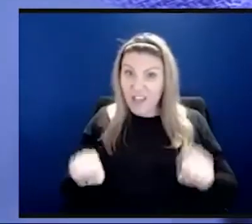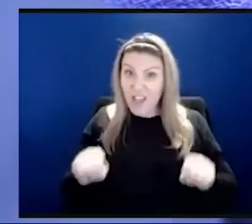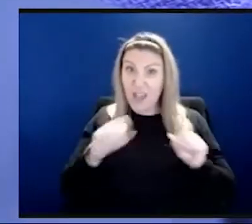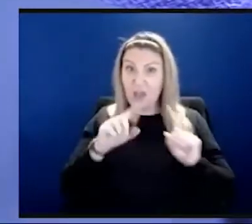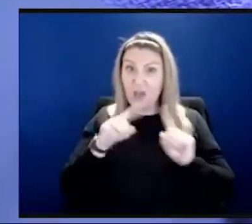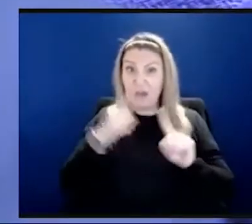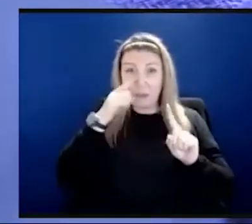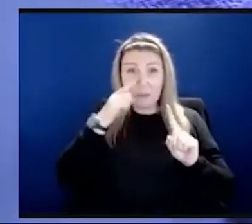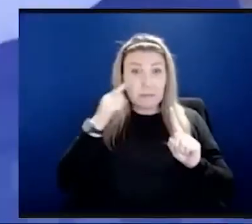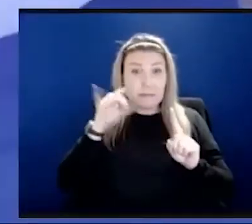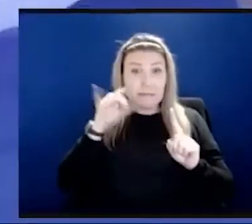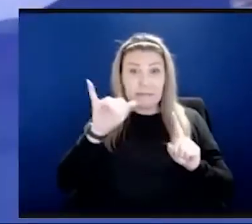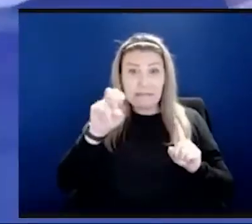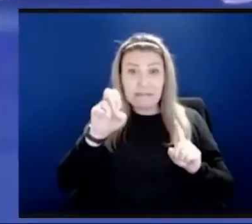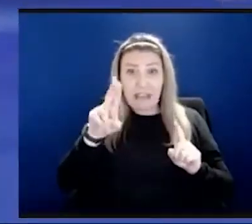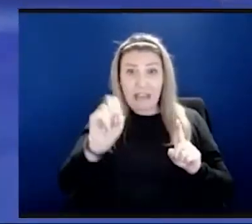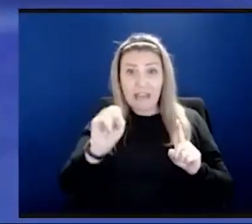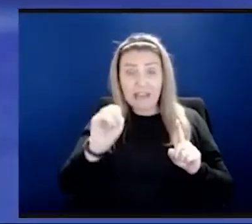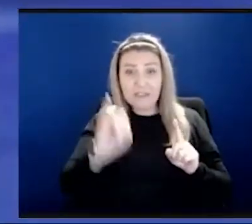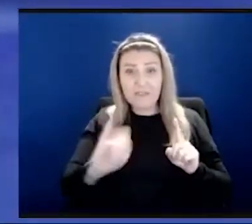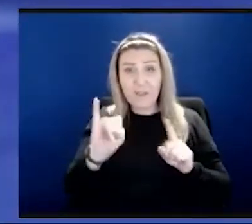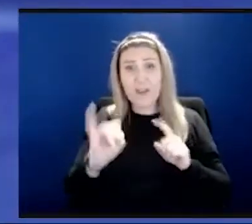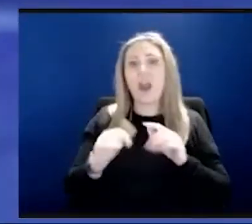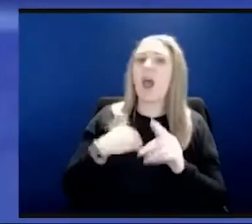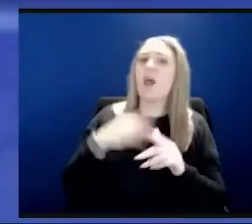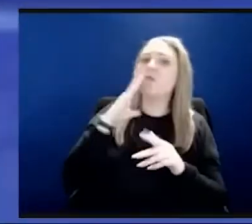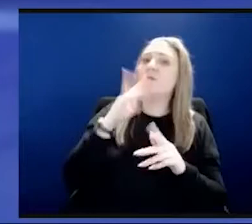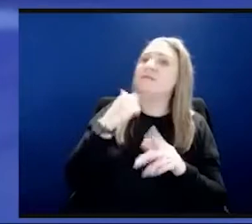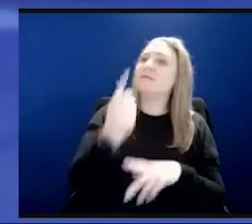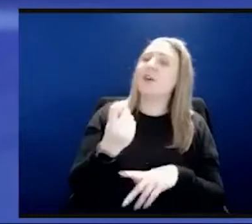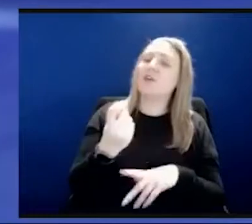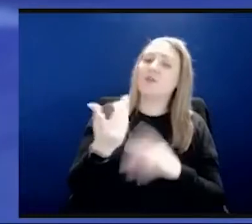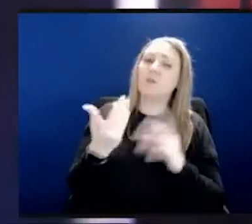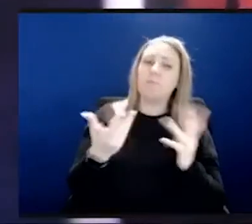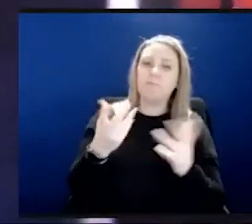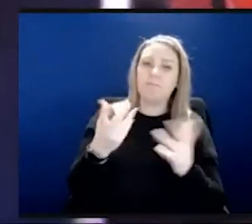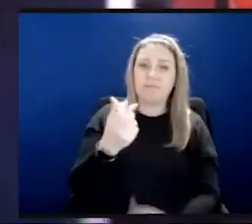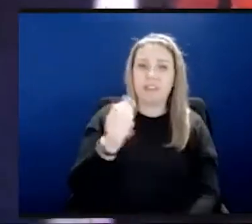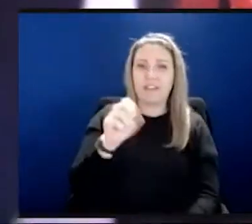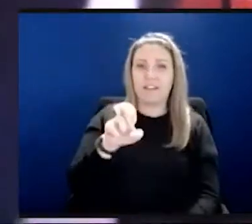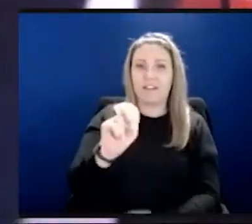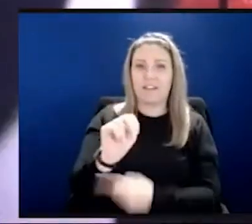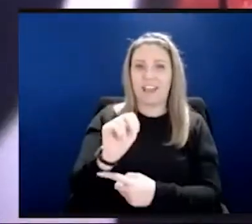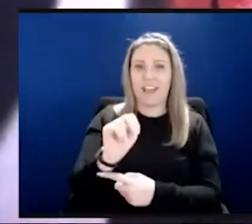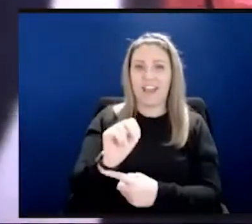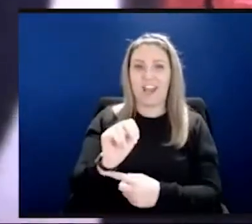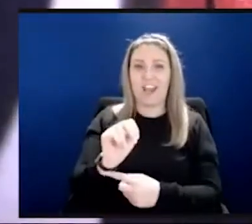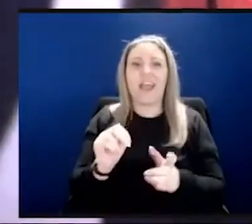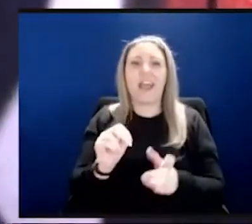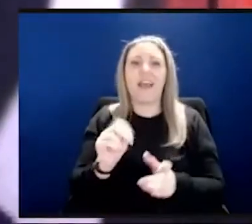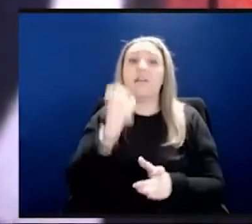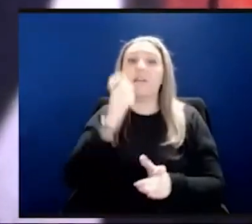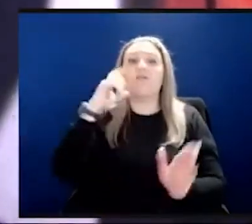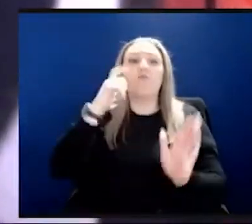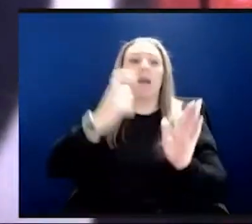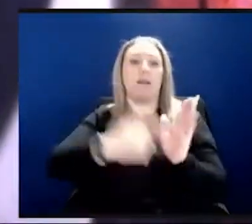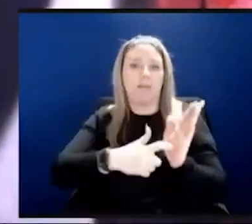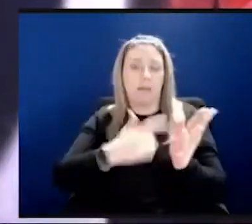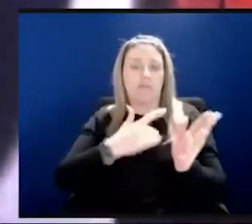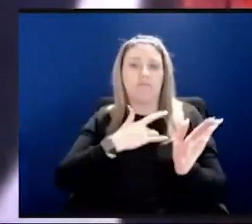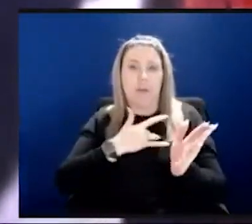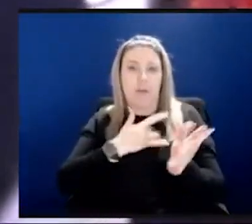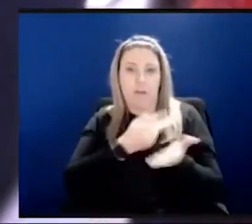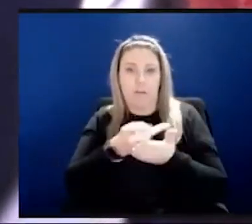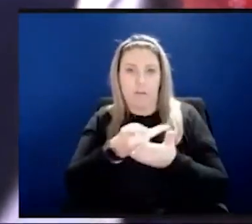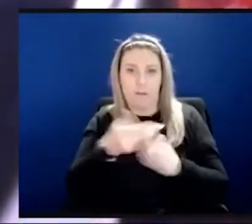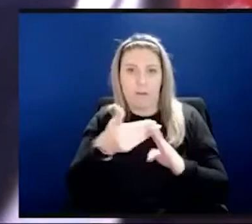Abicht? I would tell you that Garen probably had unrecognized heart failure for a little while before he actually got